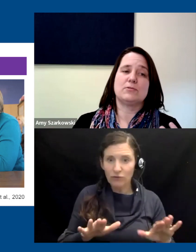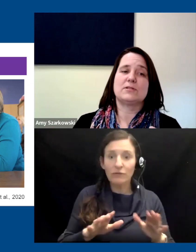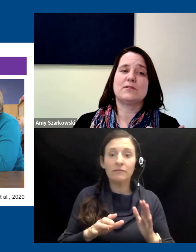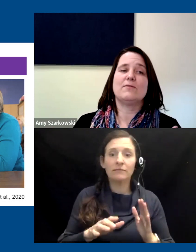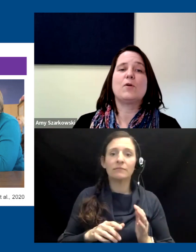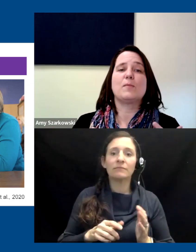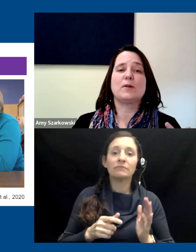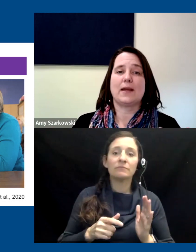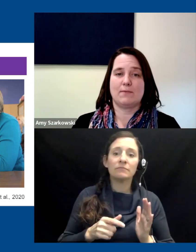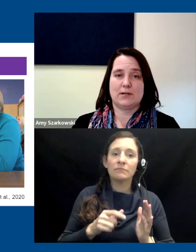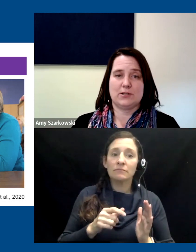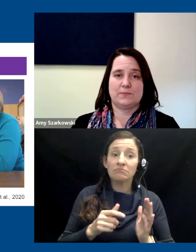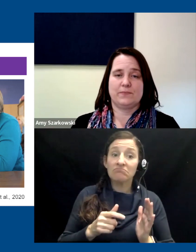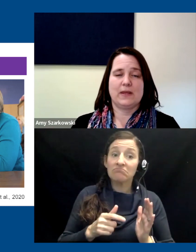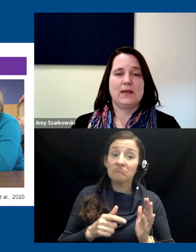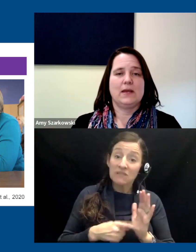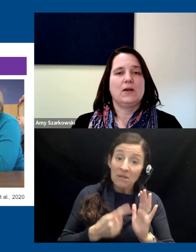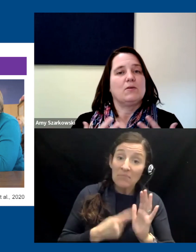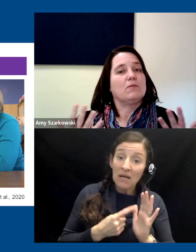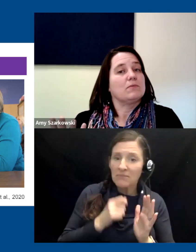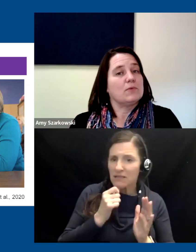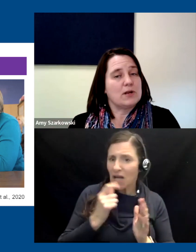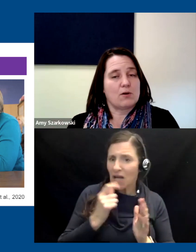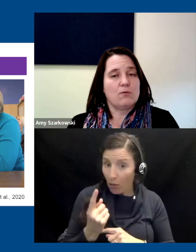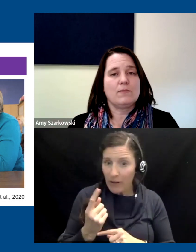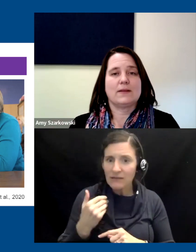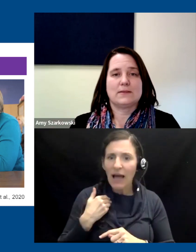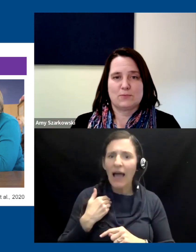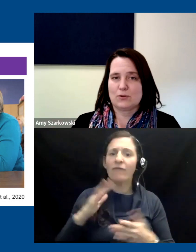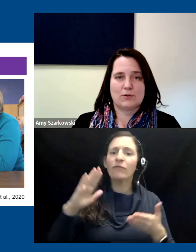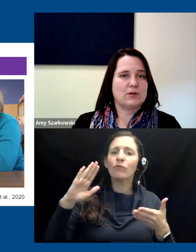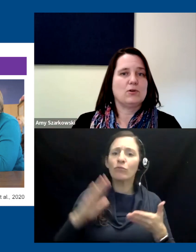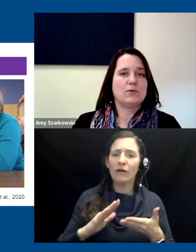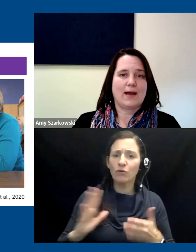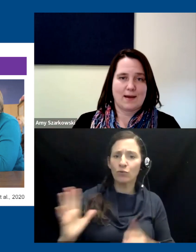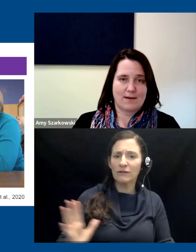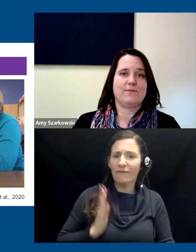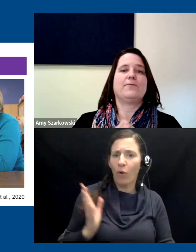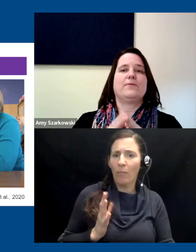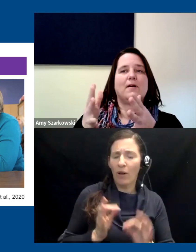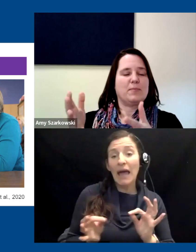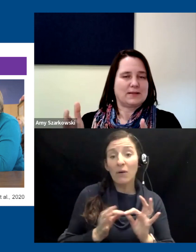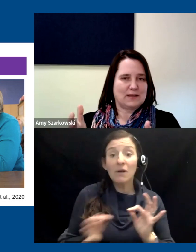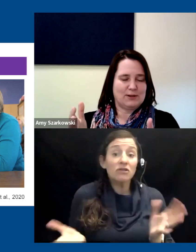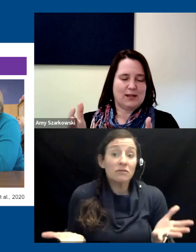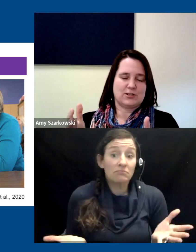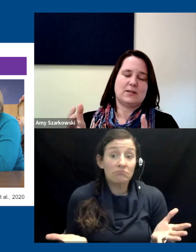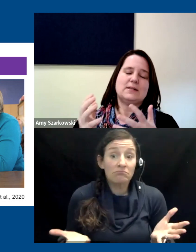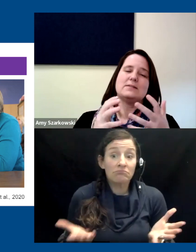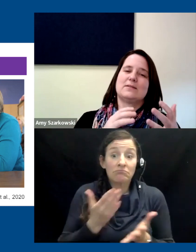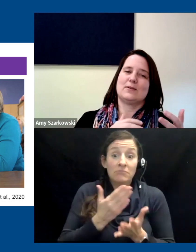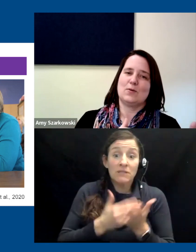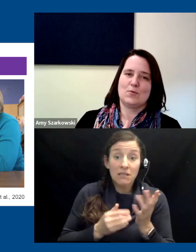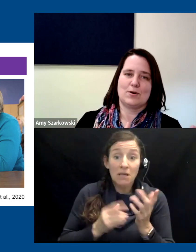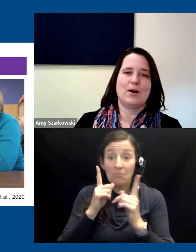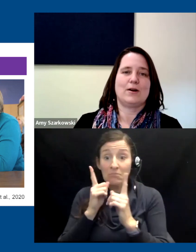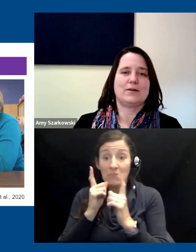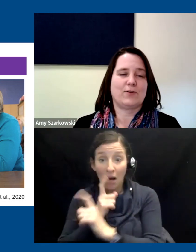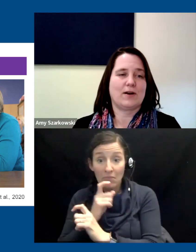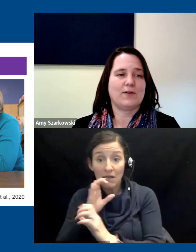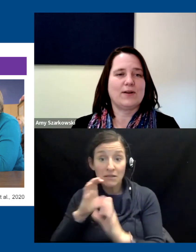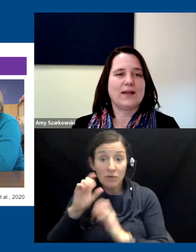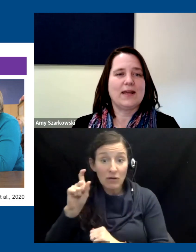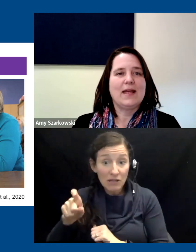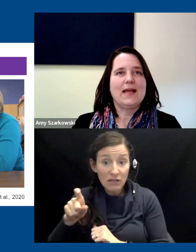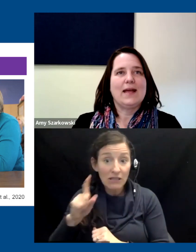have reduced formal language. We know that some children who have complex communication needs or are